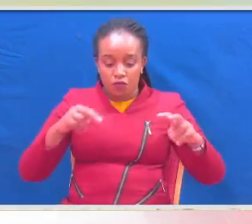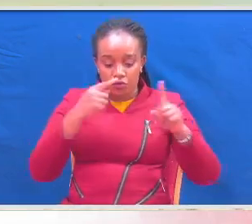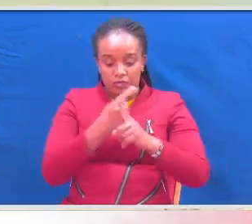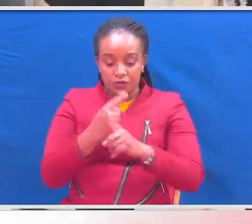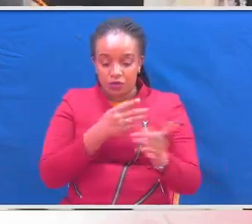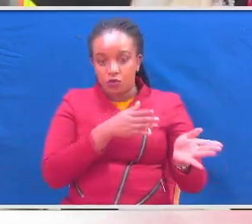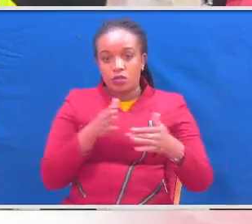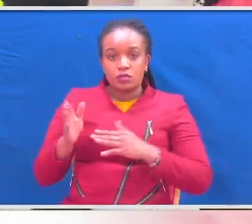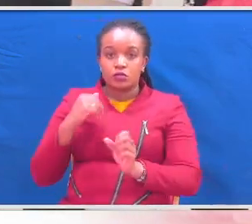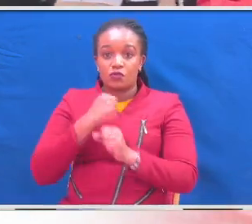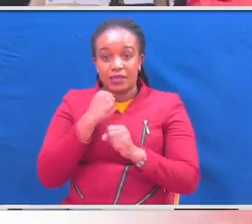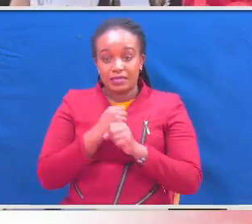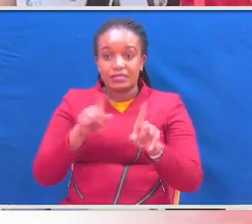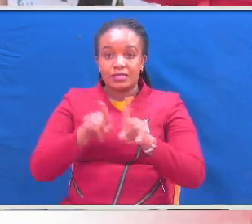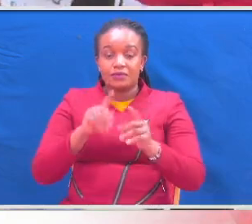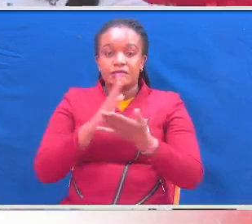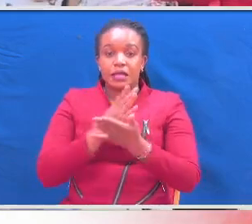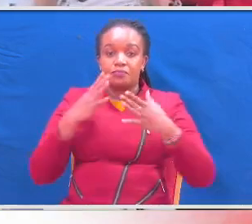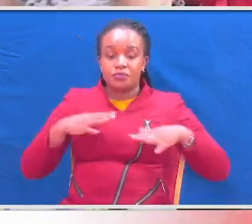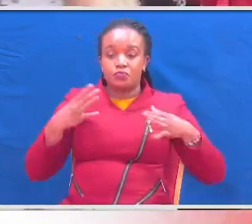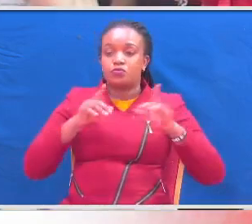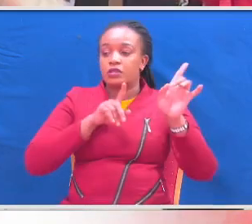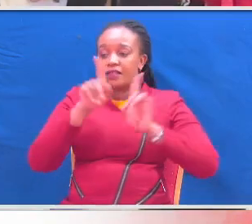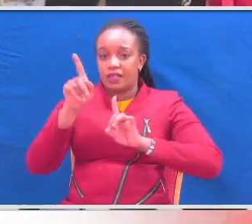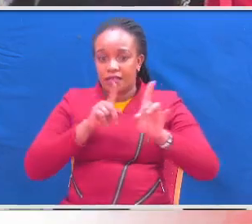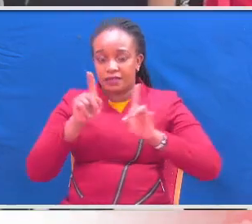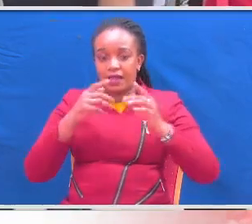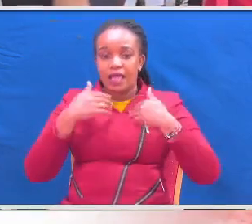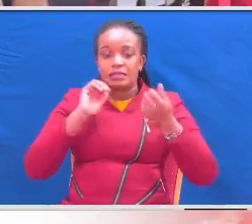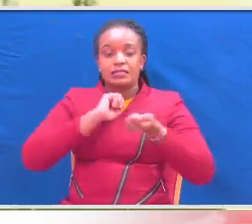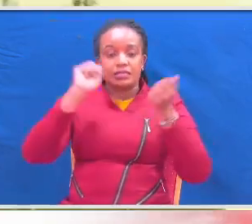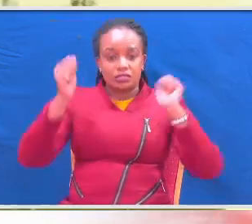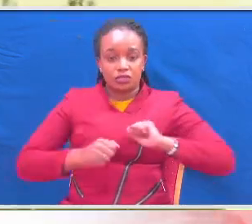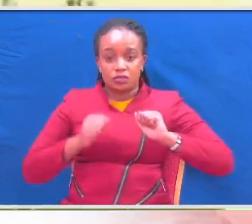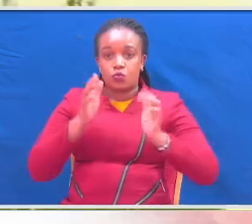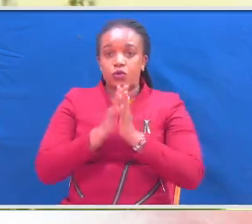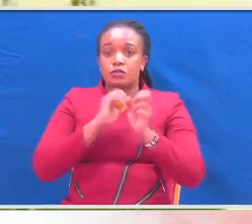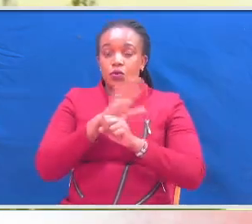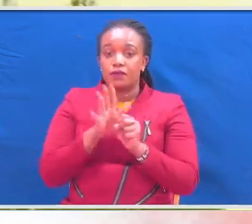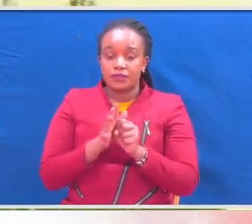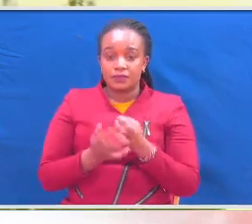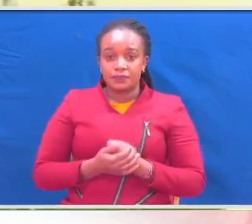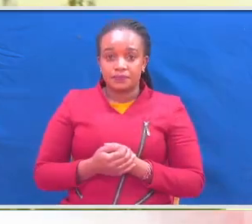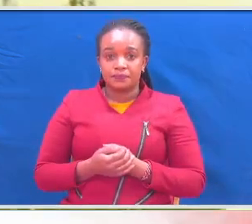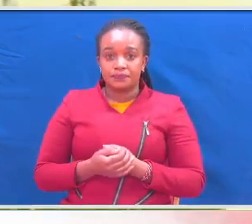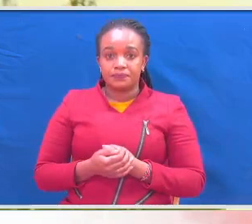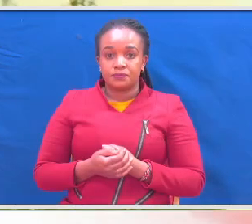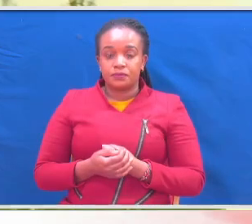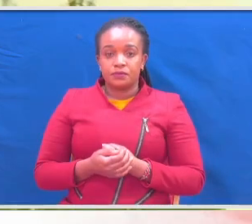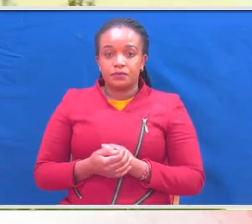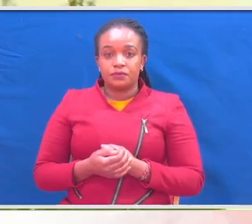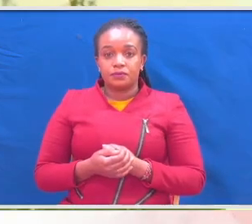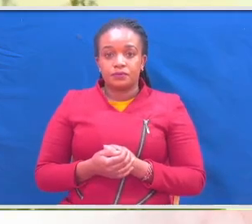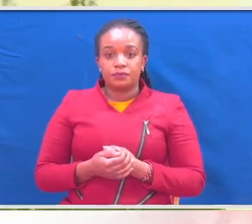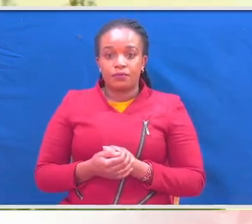as the preferences of some travelers have since changed, especially with COVID-19 pandemic. There will be parallel paths